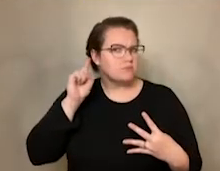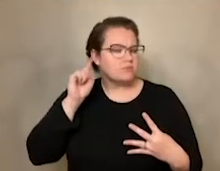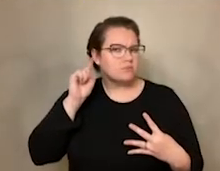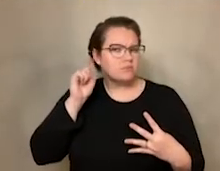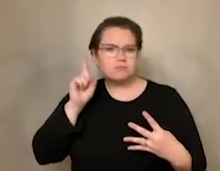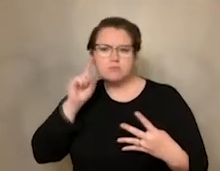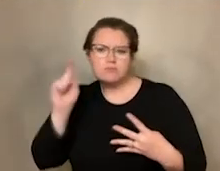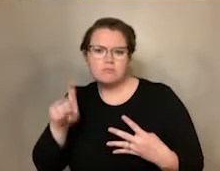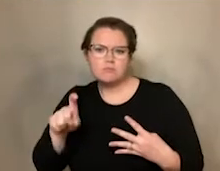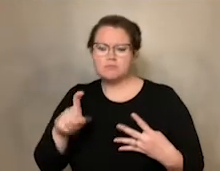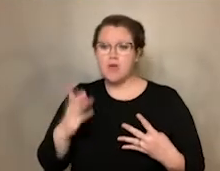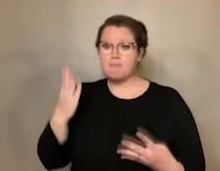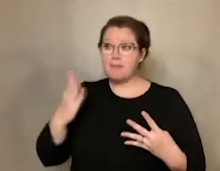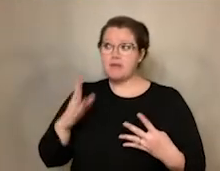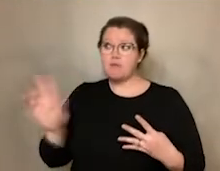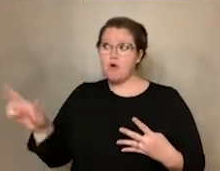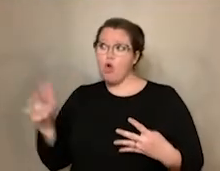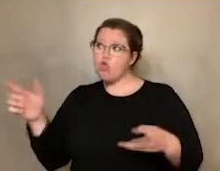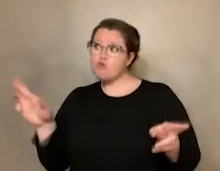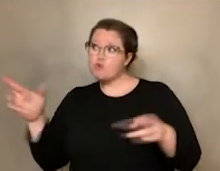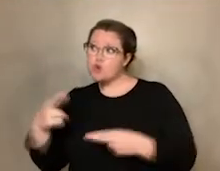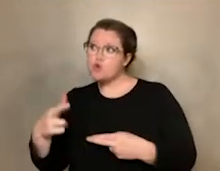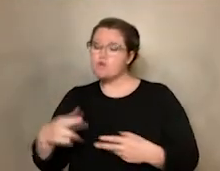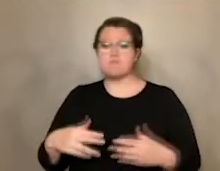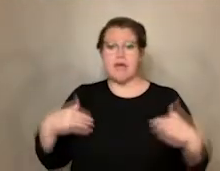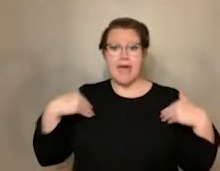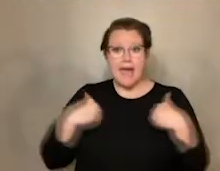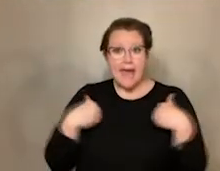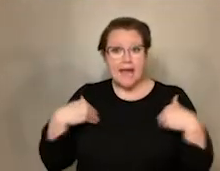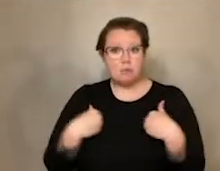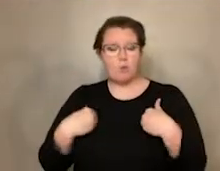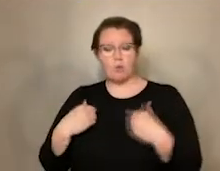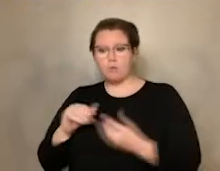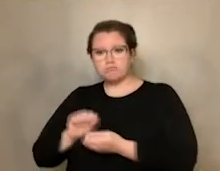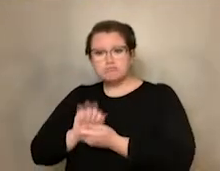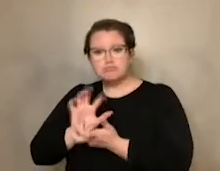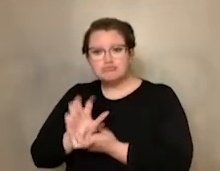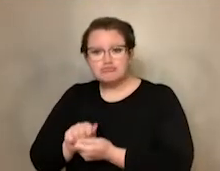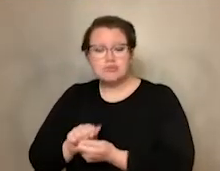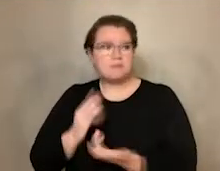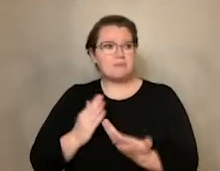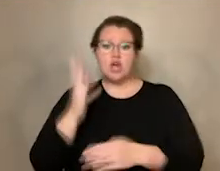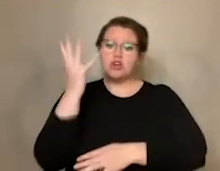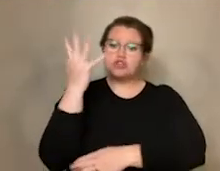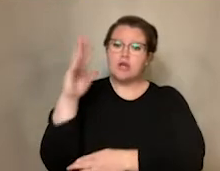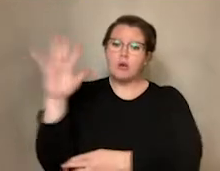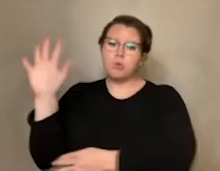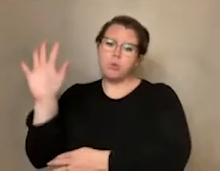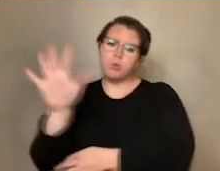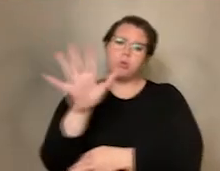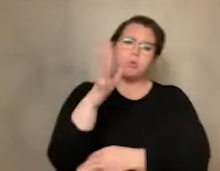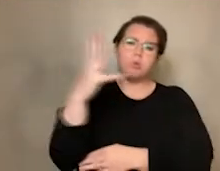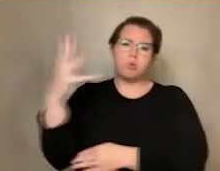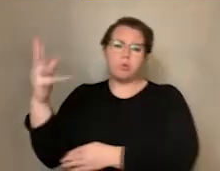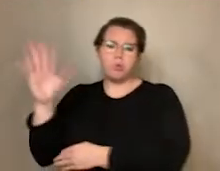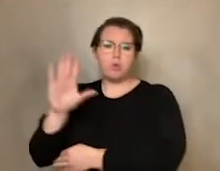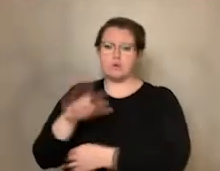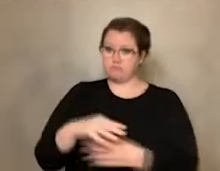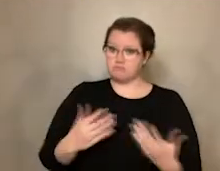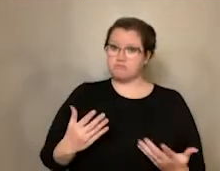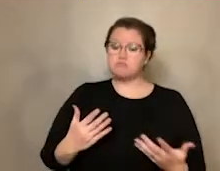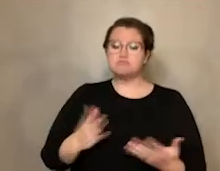anxiety. Stress and anxiety are some feelings that you might be feeling being at home and having a lack of control of what's going on around you.